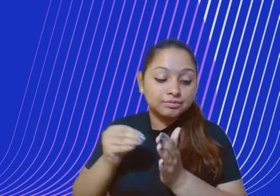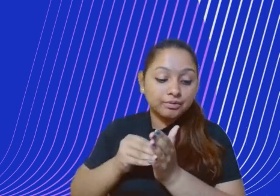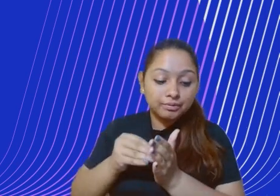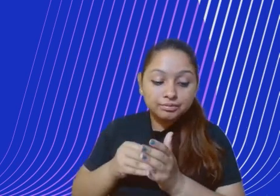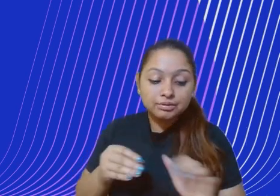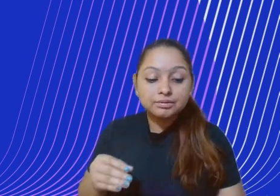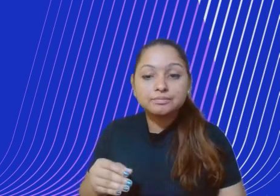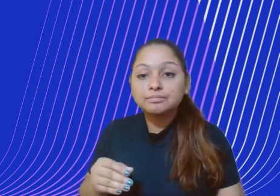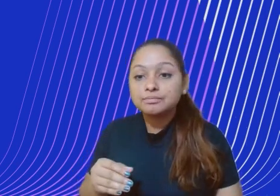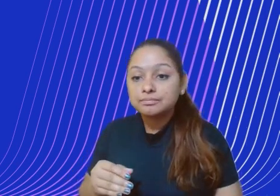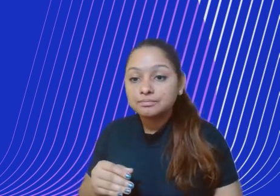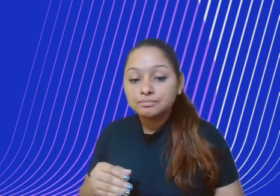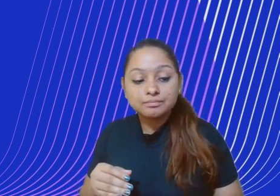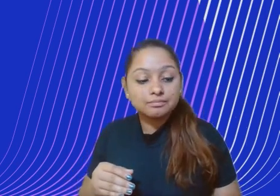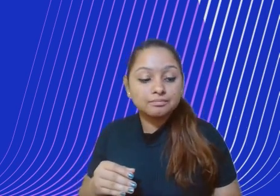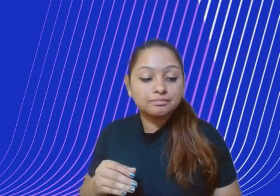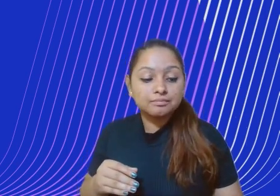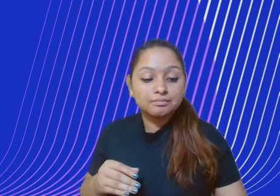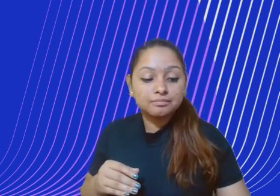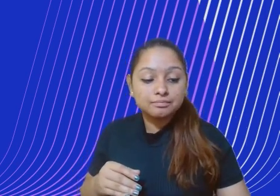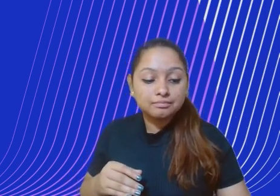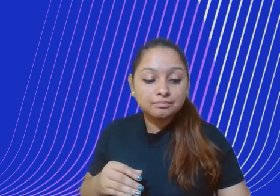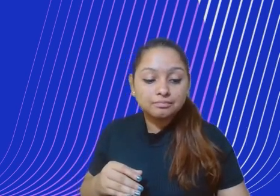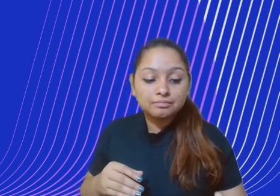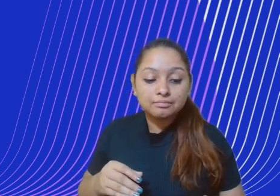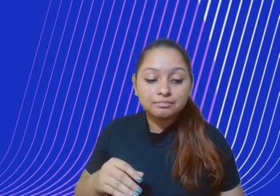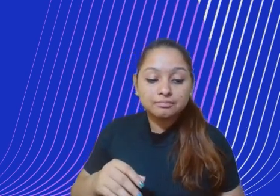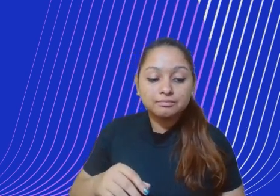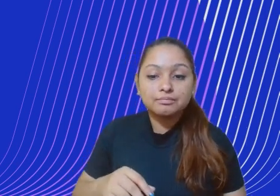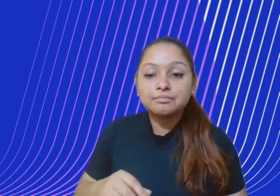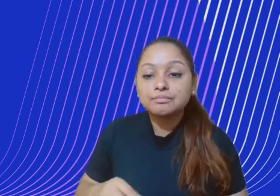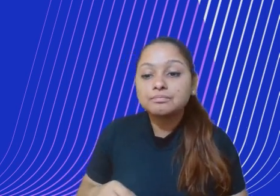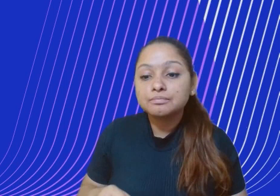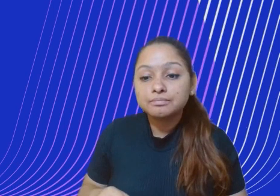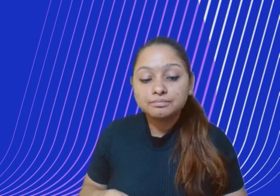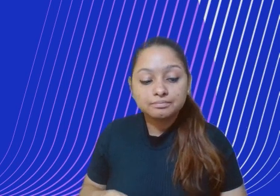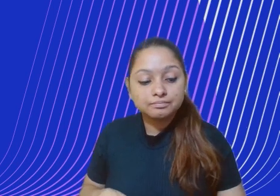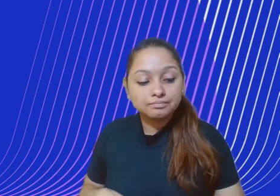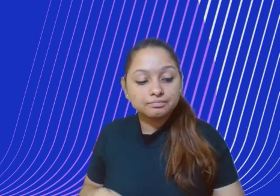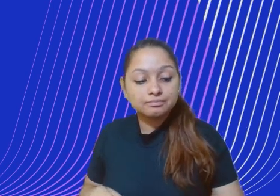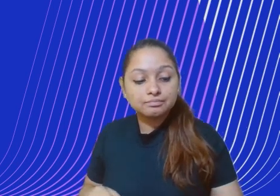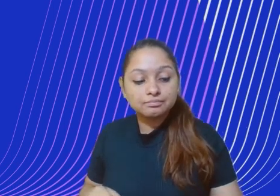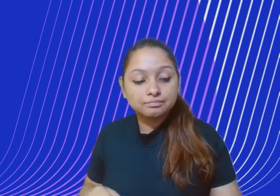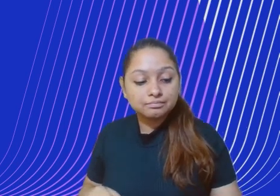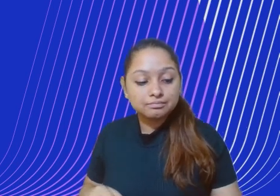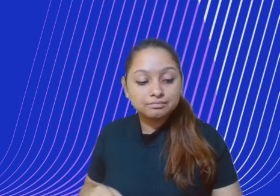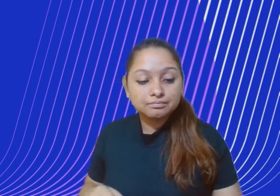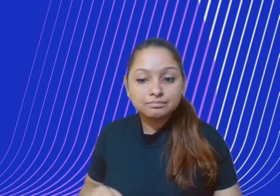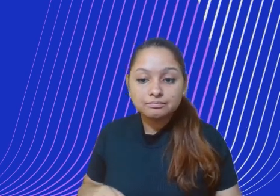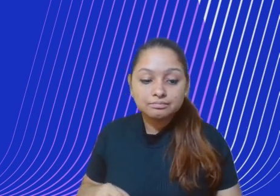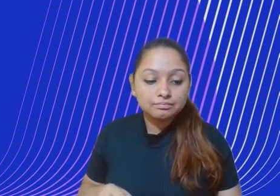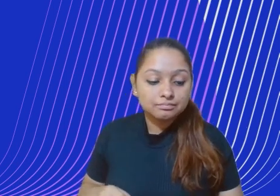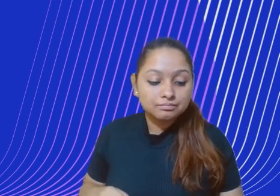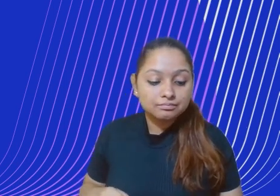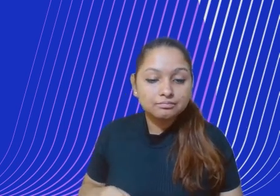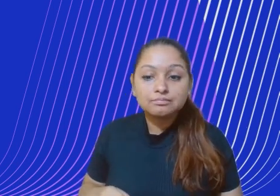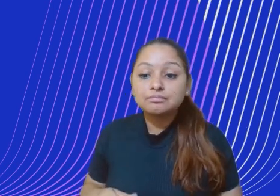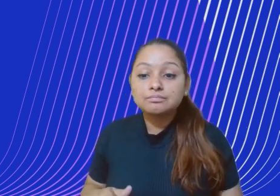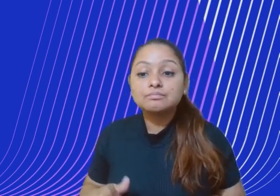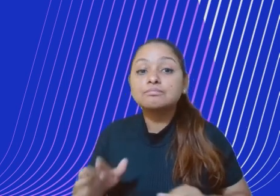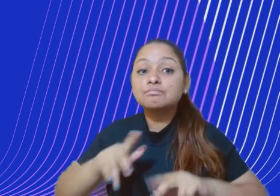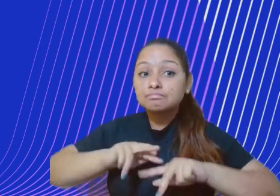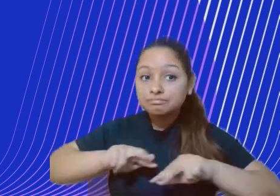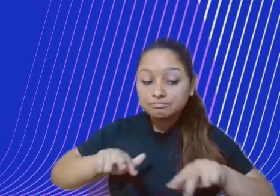based on carbon inventory that we have in the company connected to the properties, the rural properties we have. So